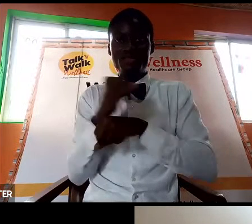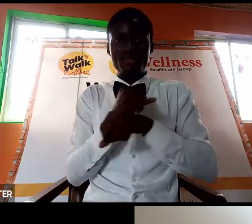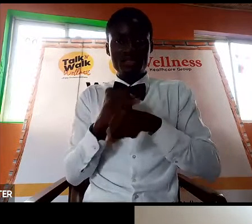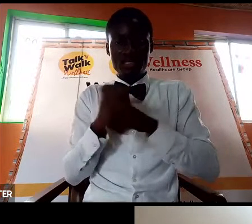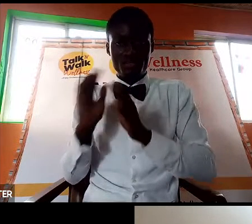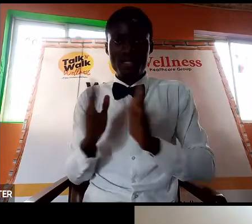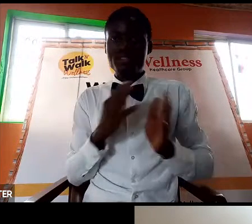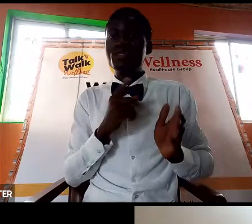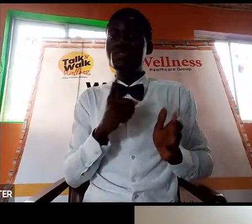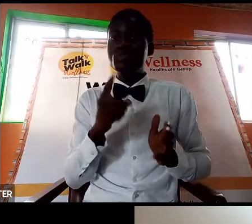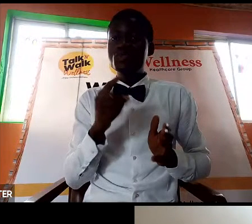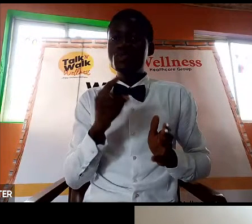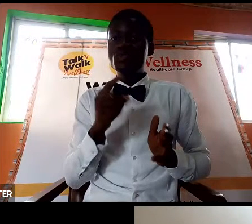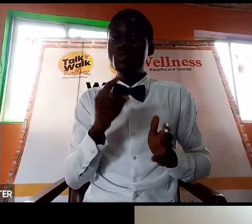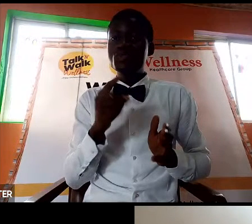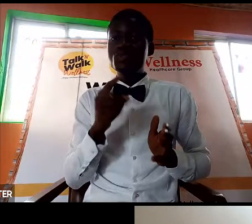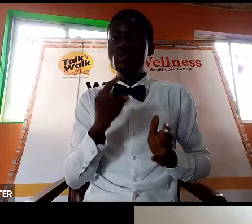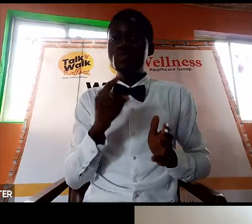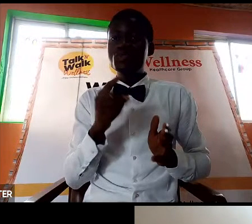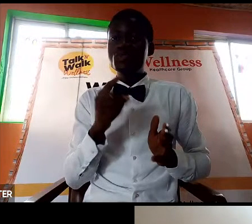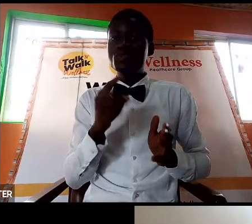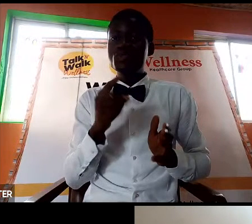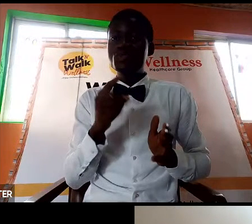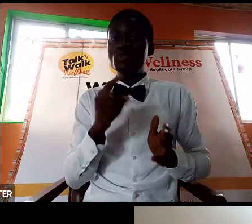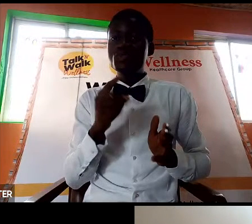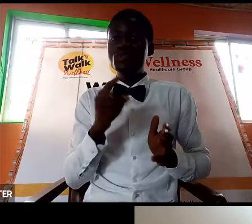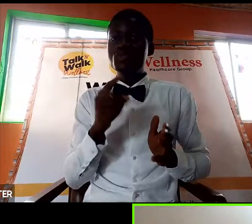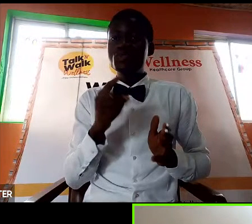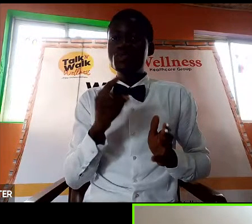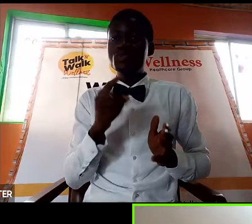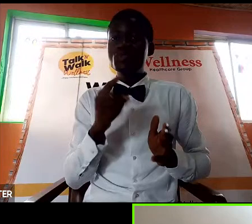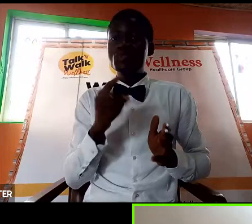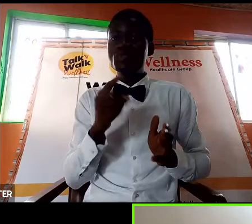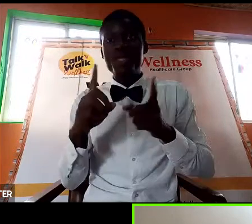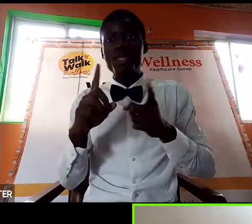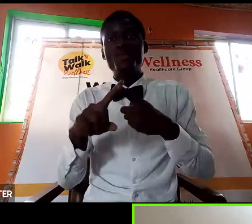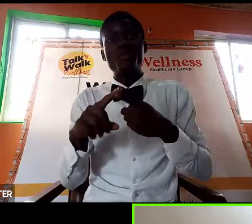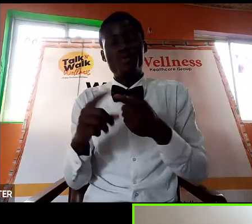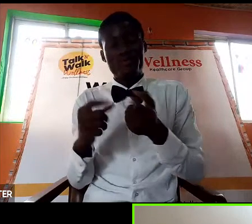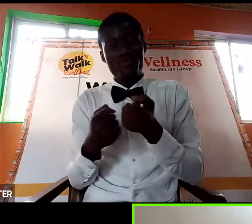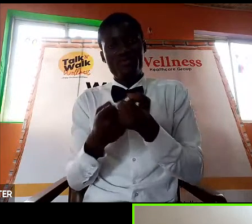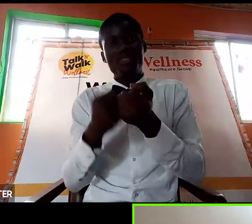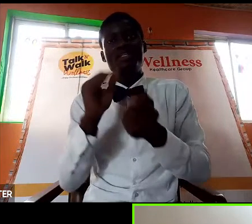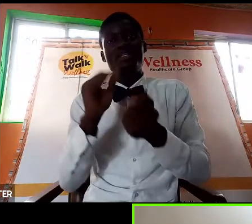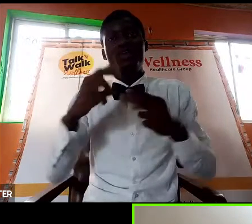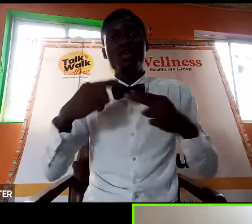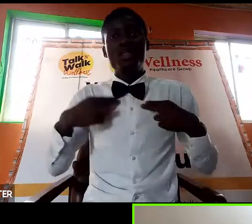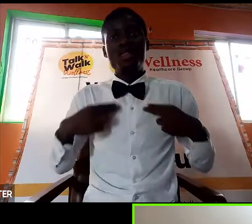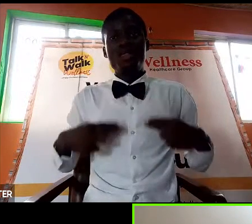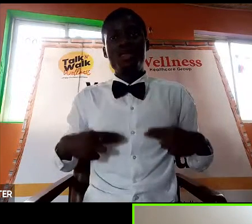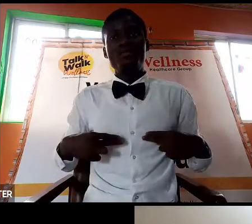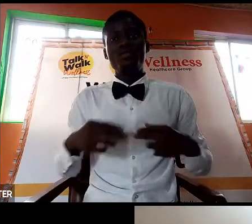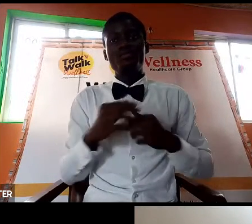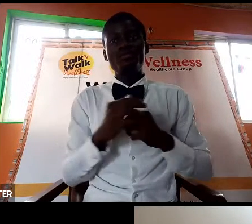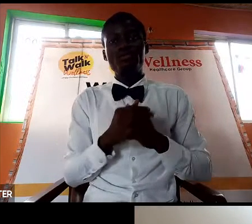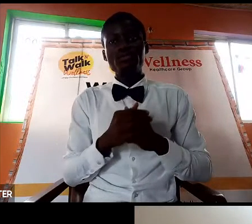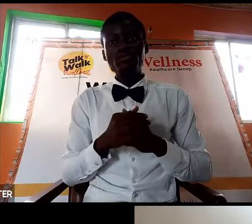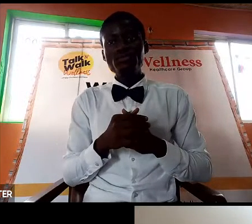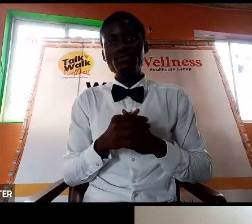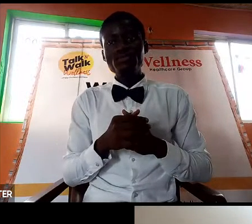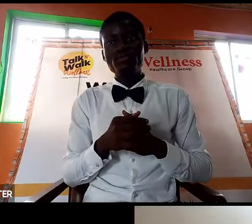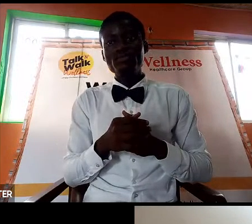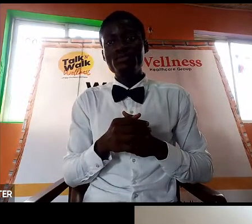is a good way to finance your health without drilling hole into Sorry your to pocket. cut you. Can I go? Yes, Dr. Toby, we're closing now. Thank you very